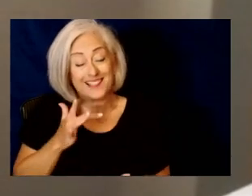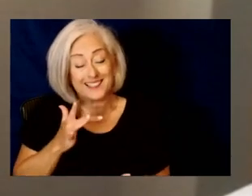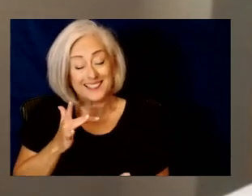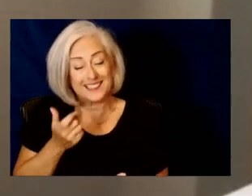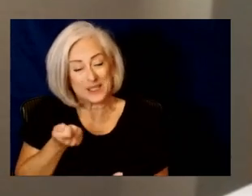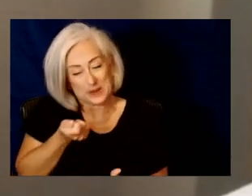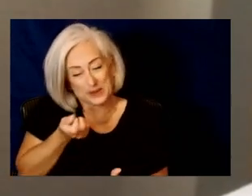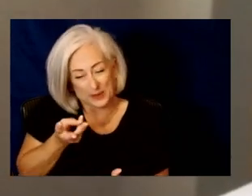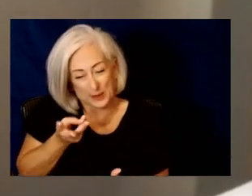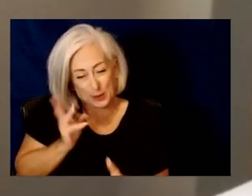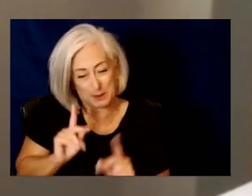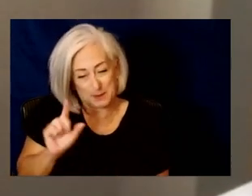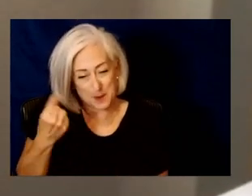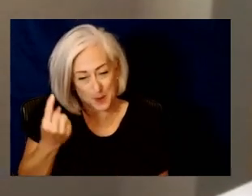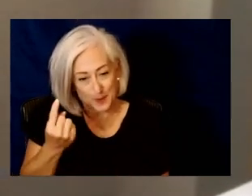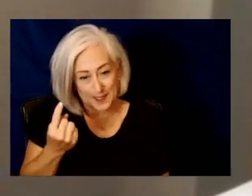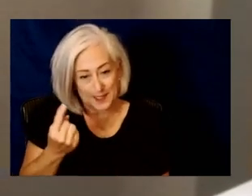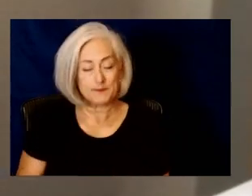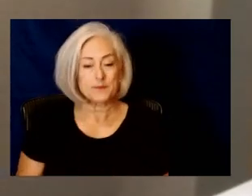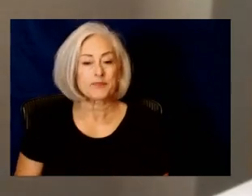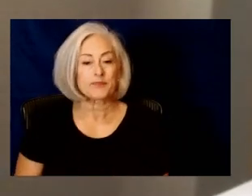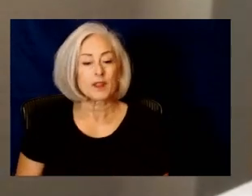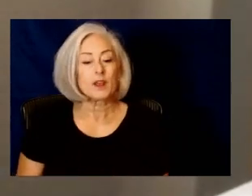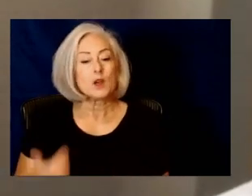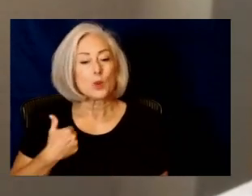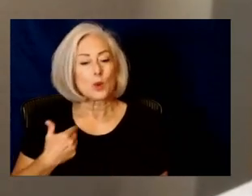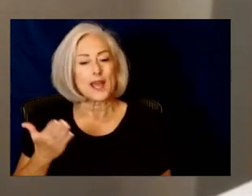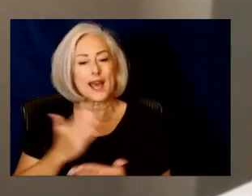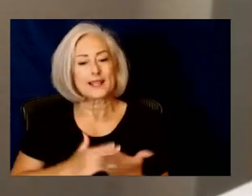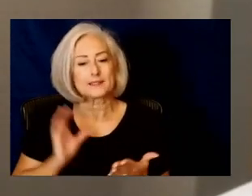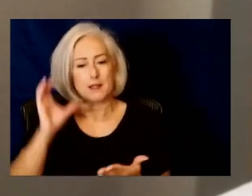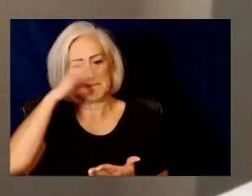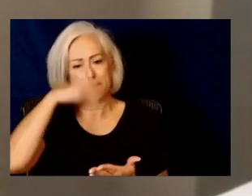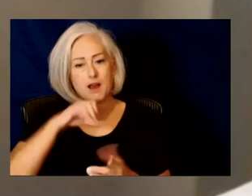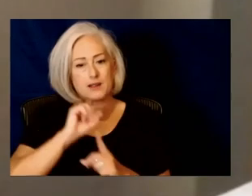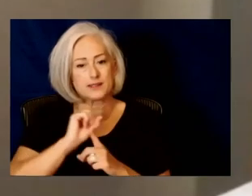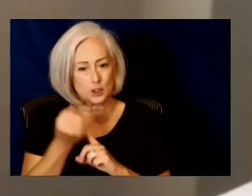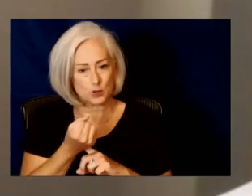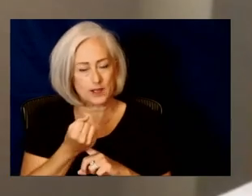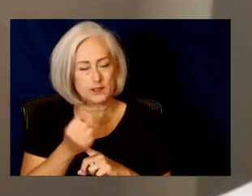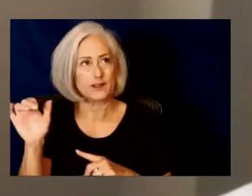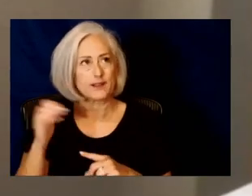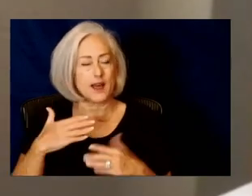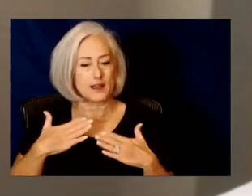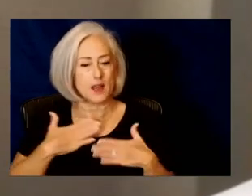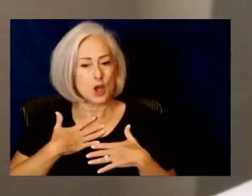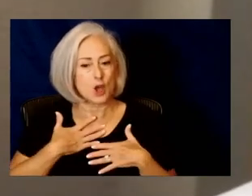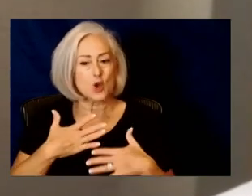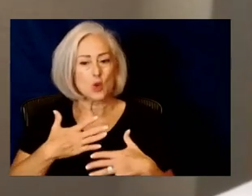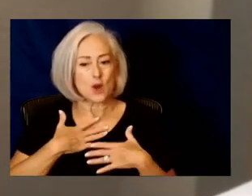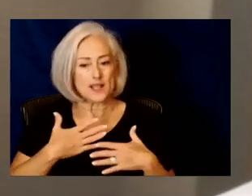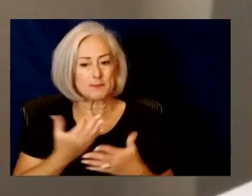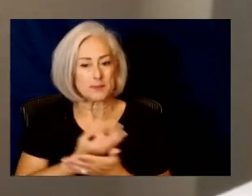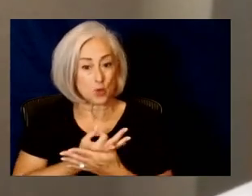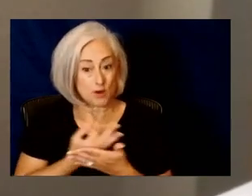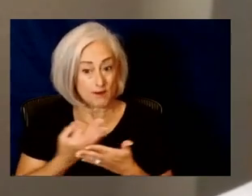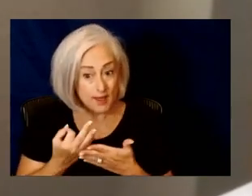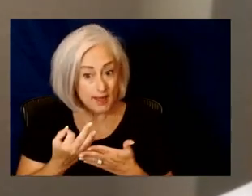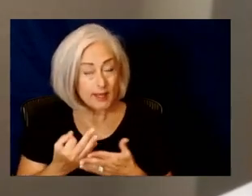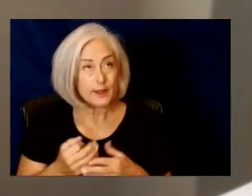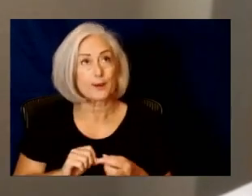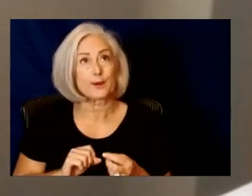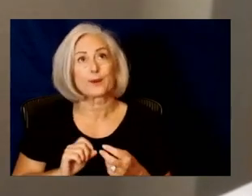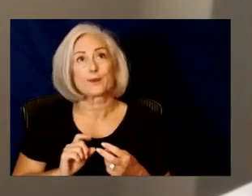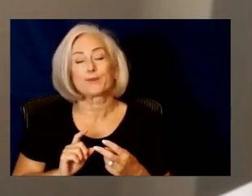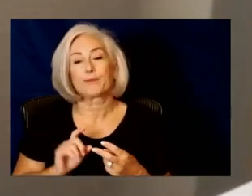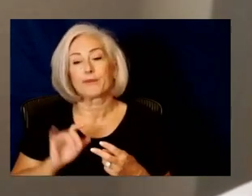unusual cases, the as expected respiratory failure that can occur. Generally, this